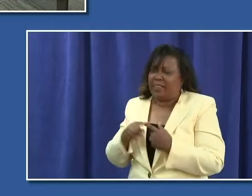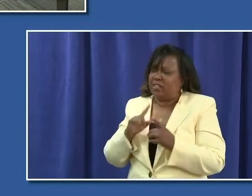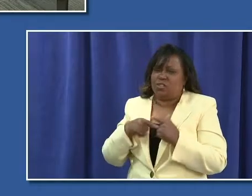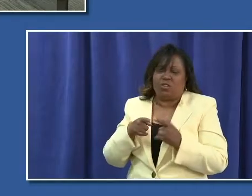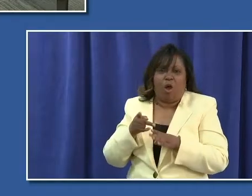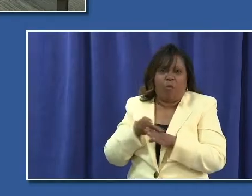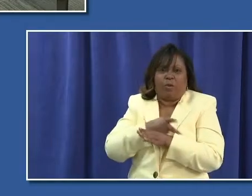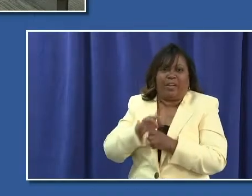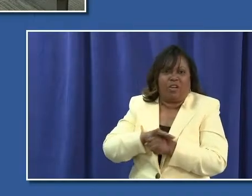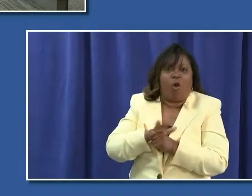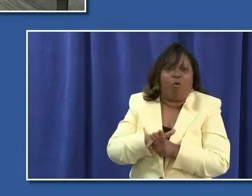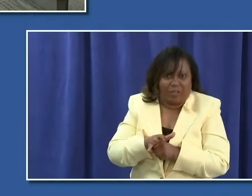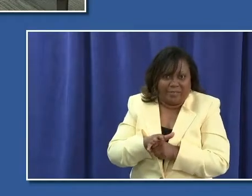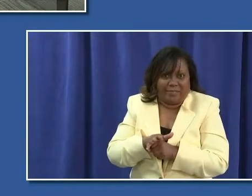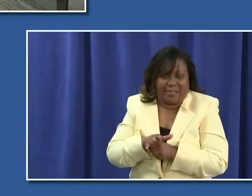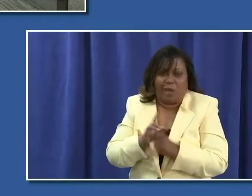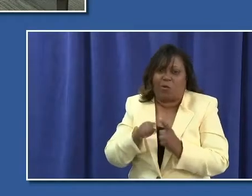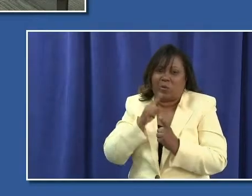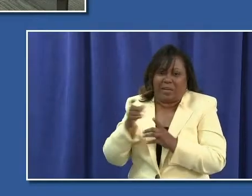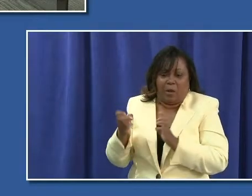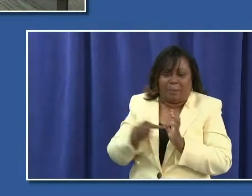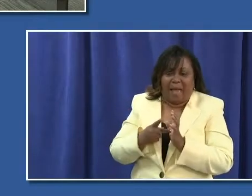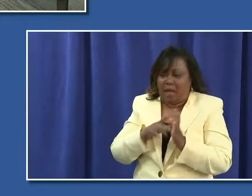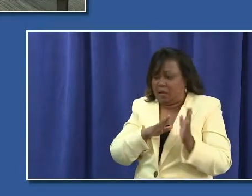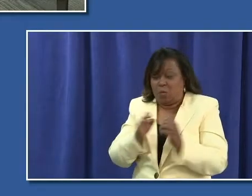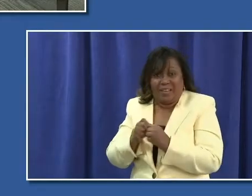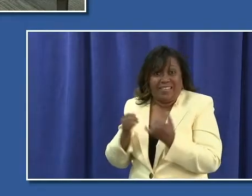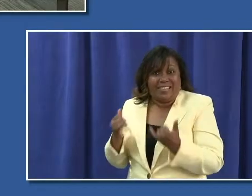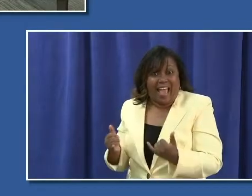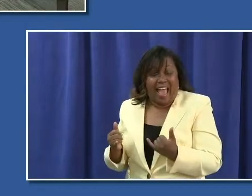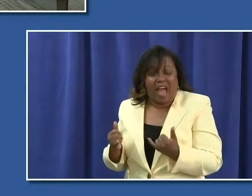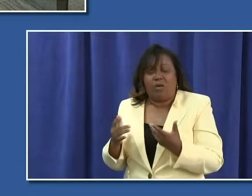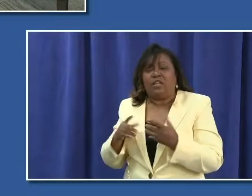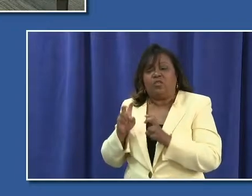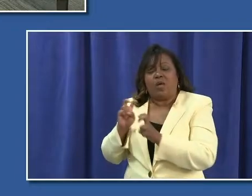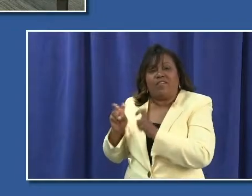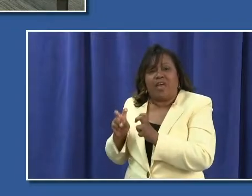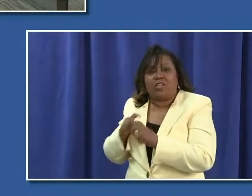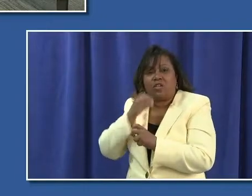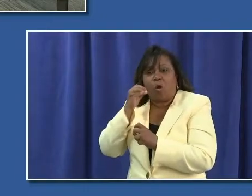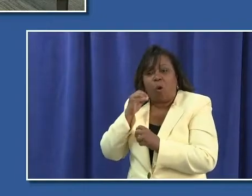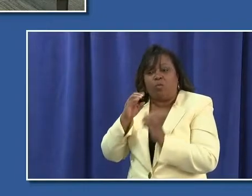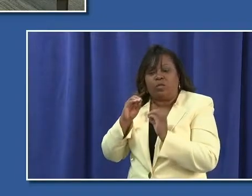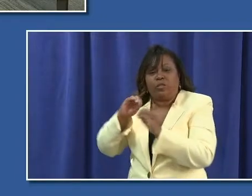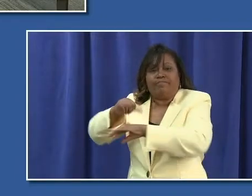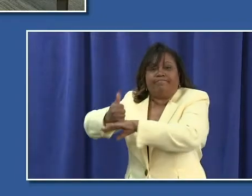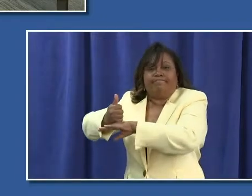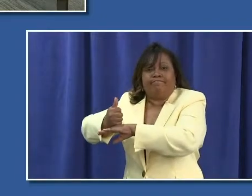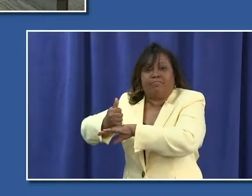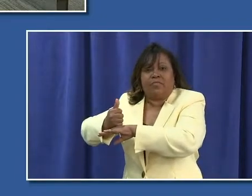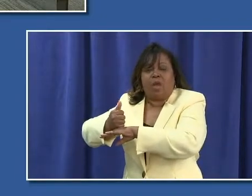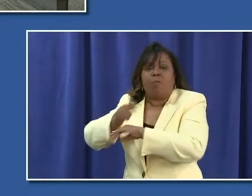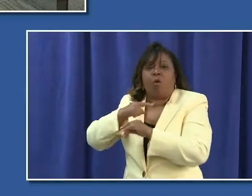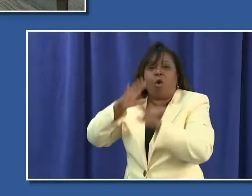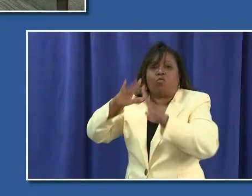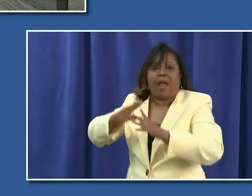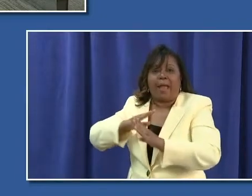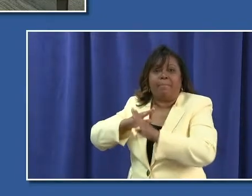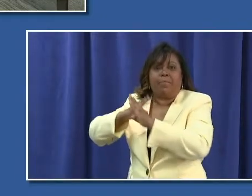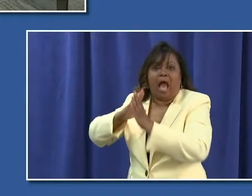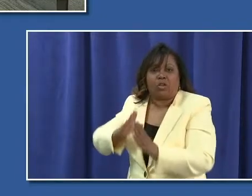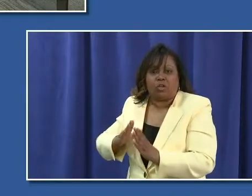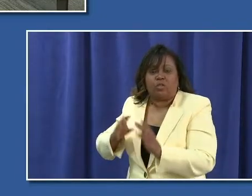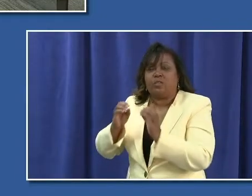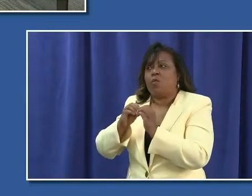all pre-COVID actually, and we're actually getting back on track with it now, is to invest in the homes to put in more rain blockers, to put